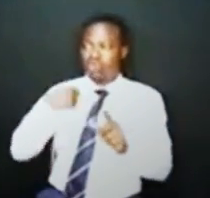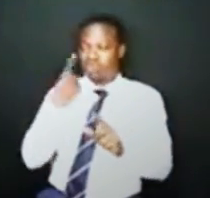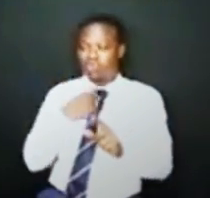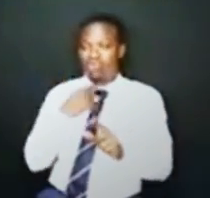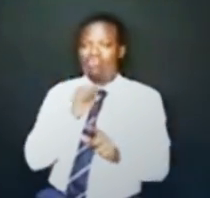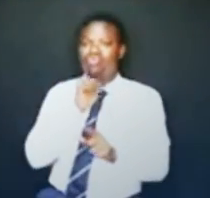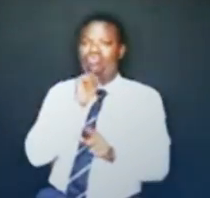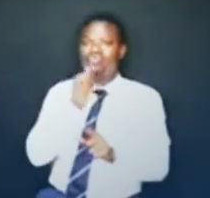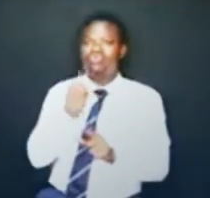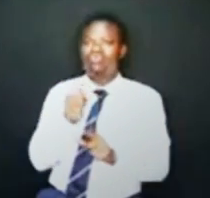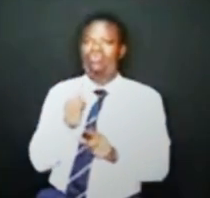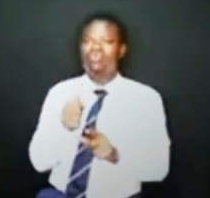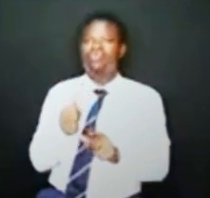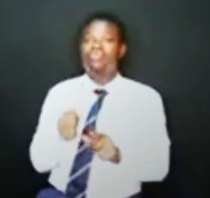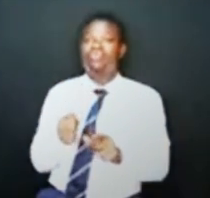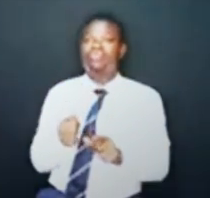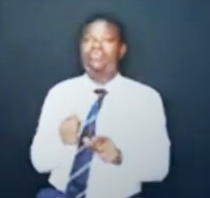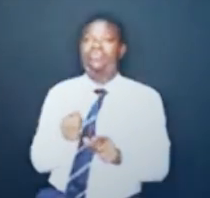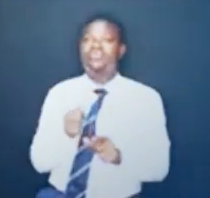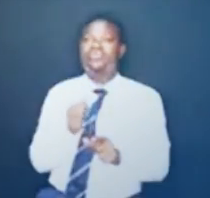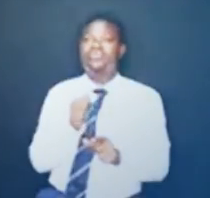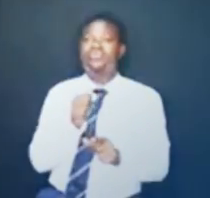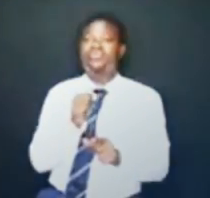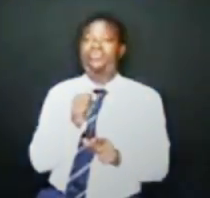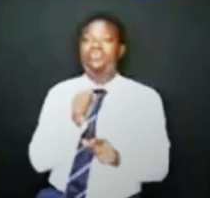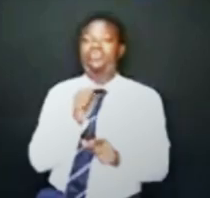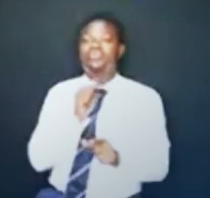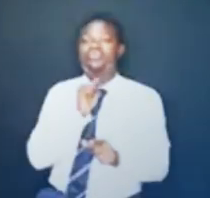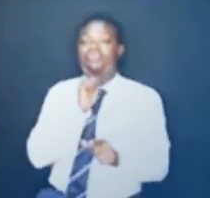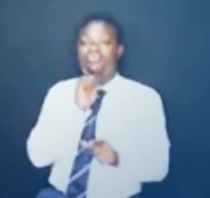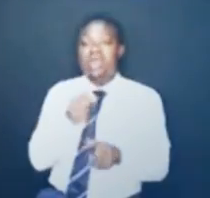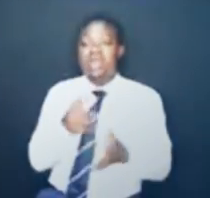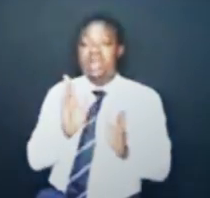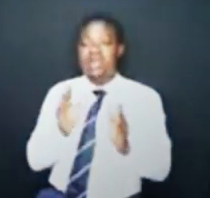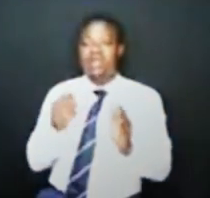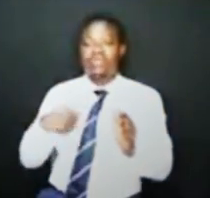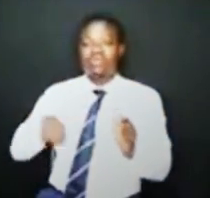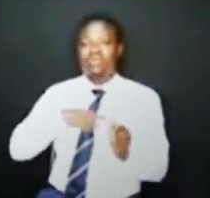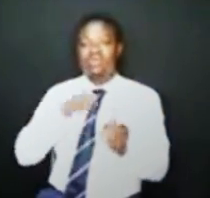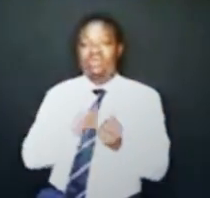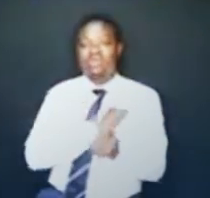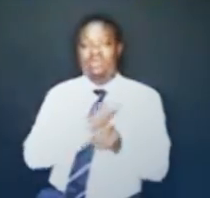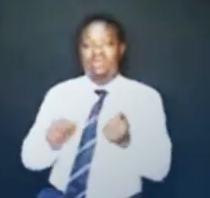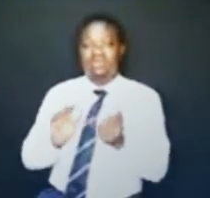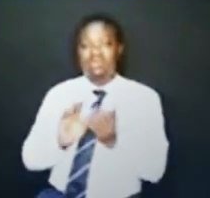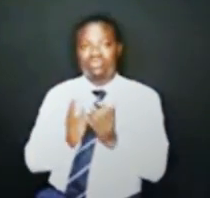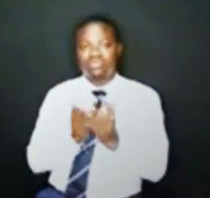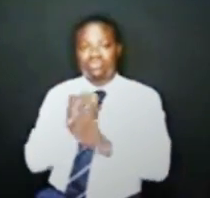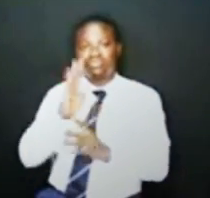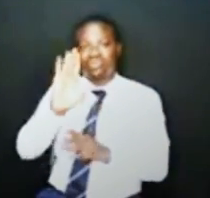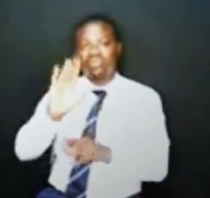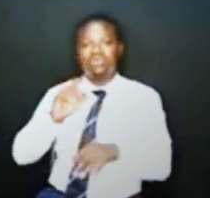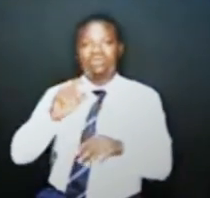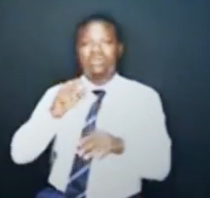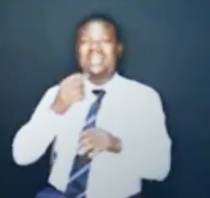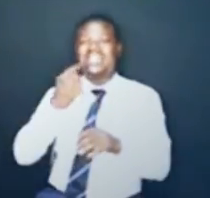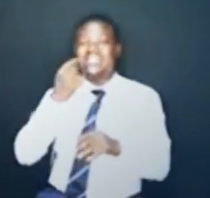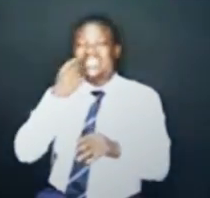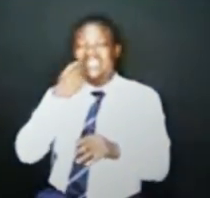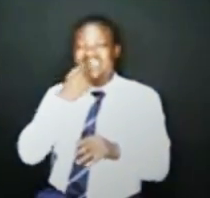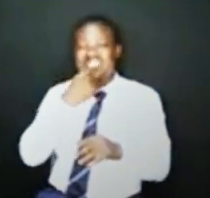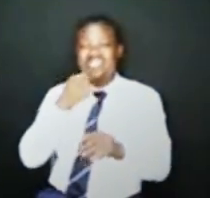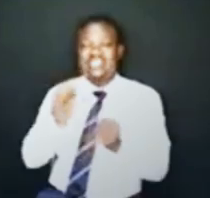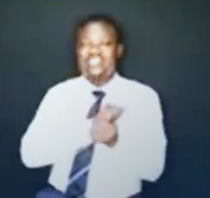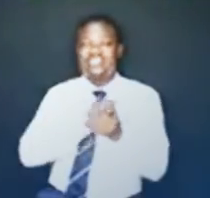not let us be torn by their teeth. Esiane se ishrani awurade a wanfa yen anye hanam ama